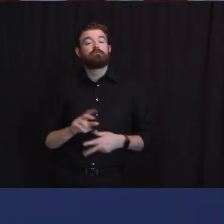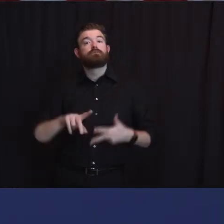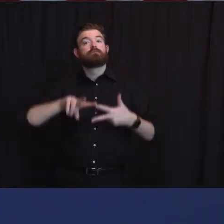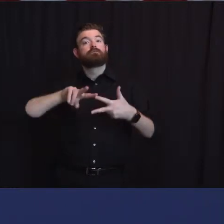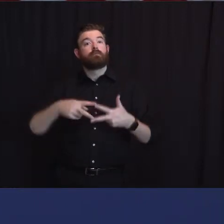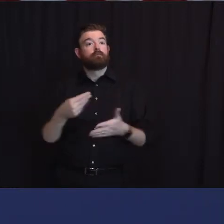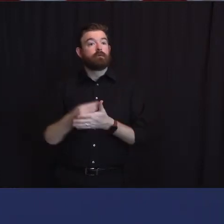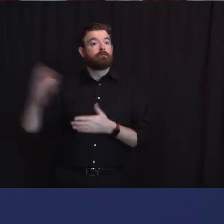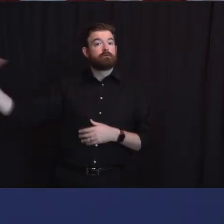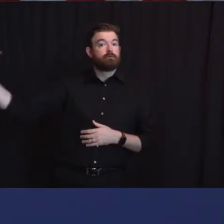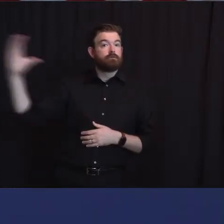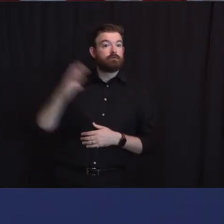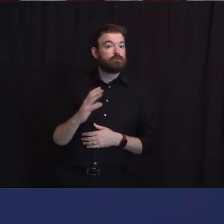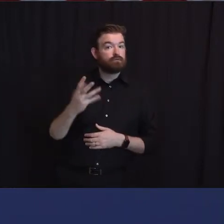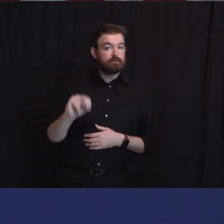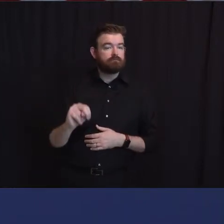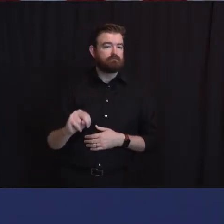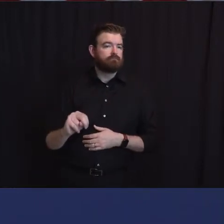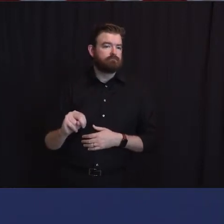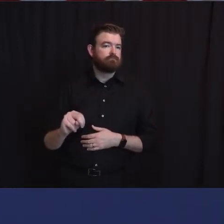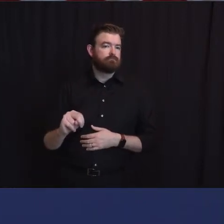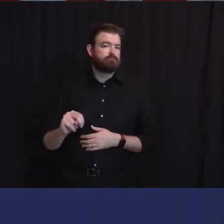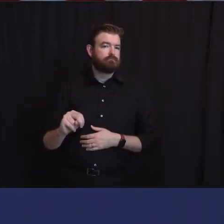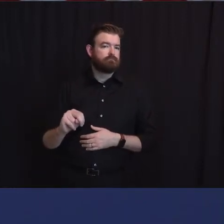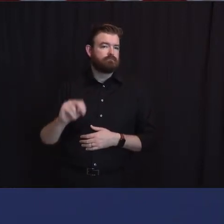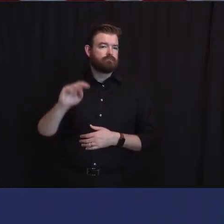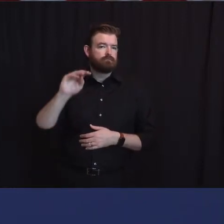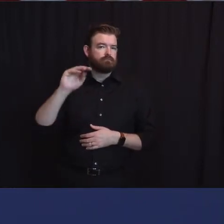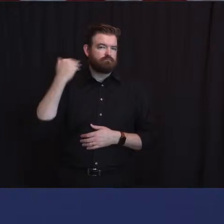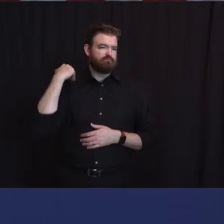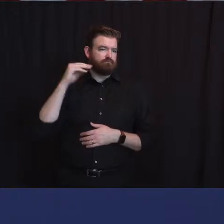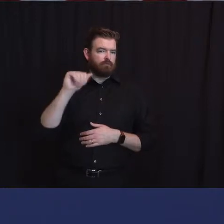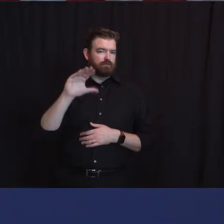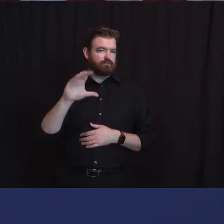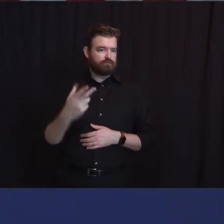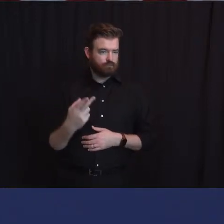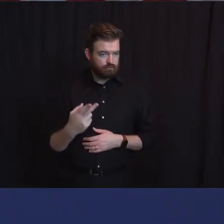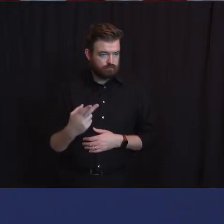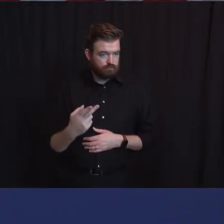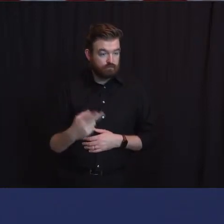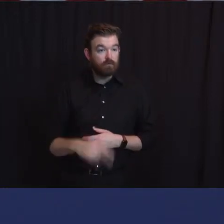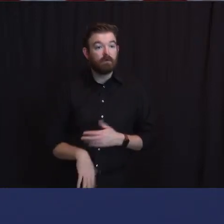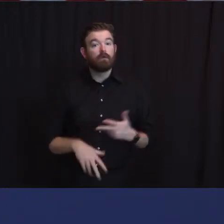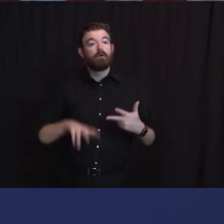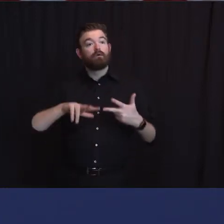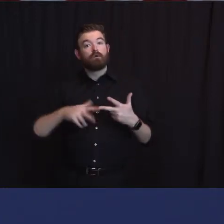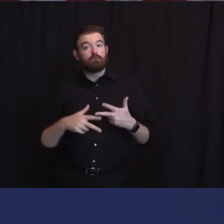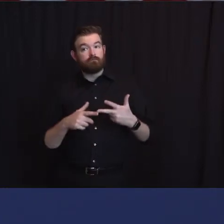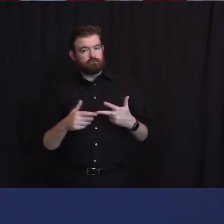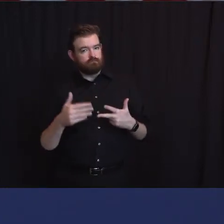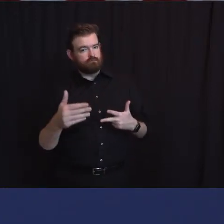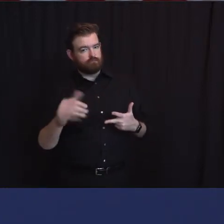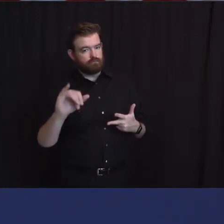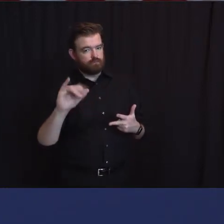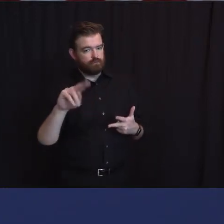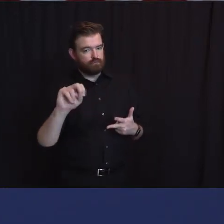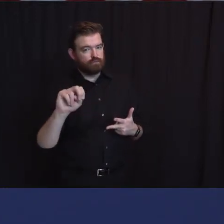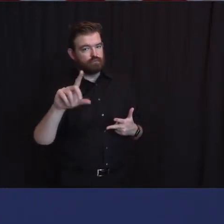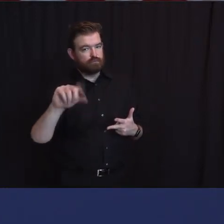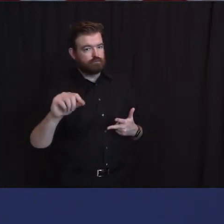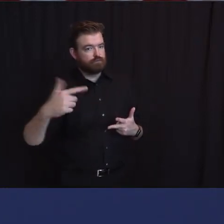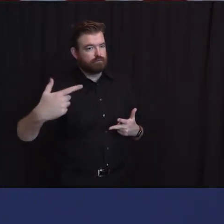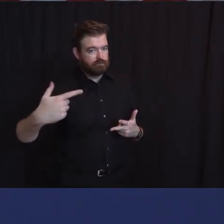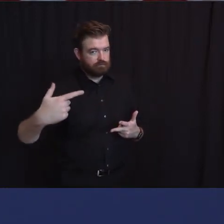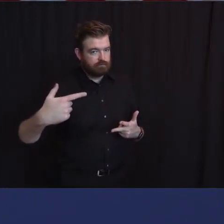in March and are due on June 1st, 2021. Regarding this third installment,